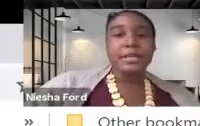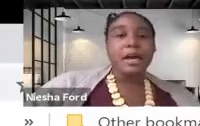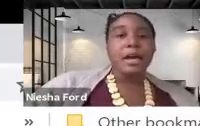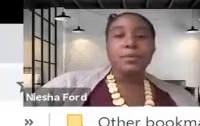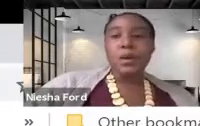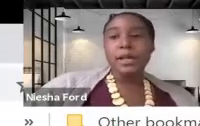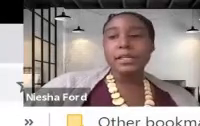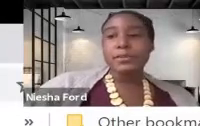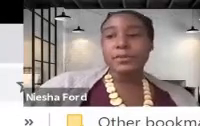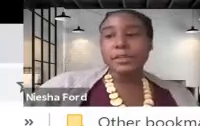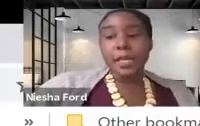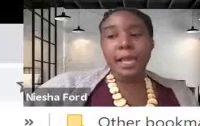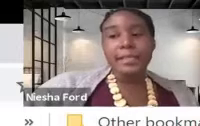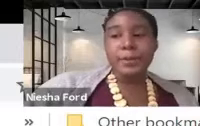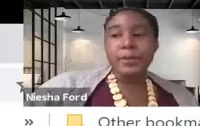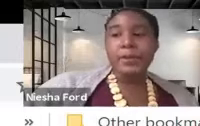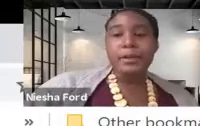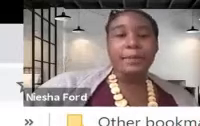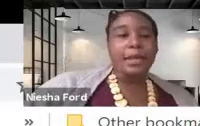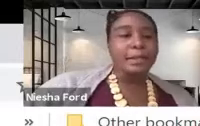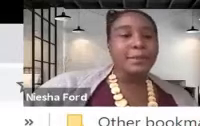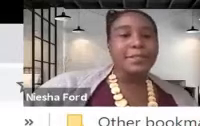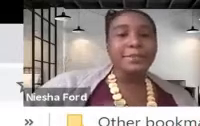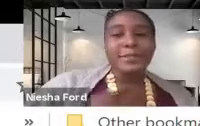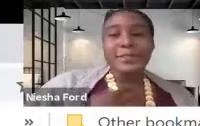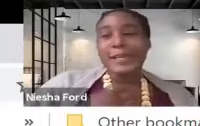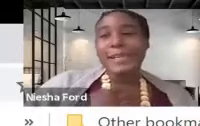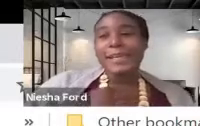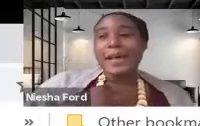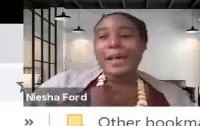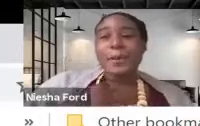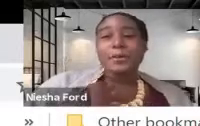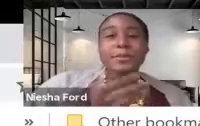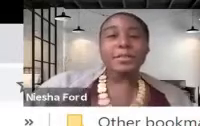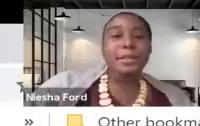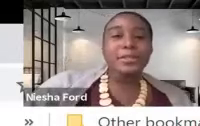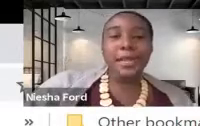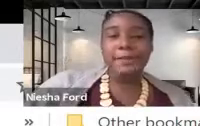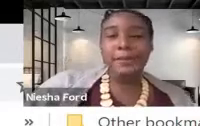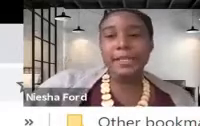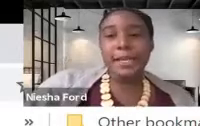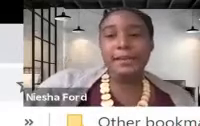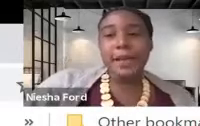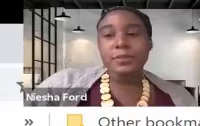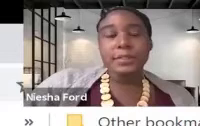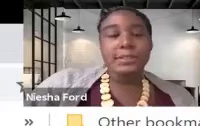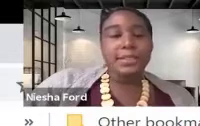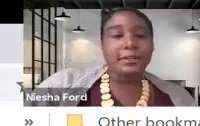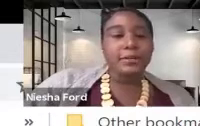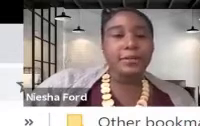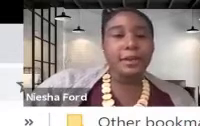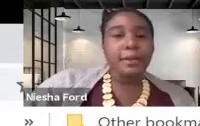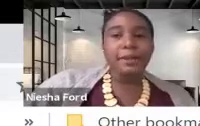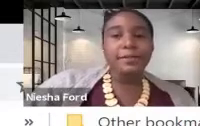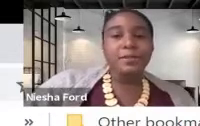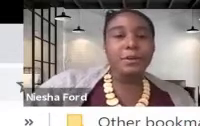purposes. One, it's a really quick icebreaker, kind of like what Leslie was doing. But also it's going to make sure that everybody kind of has one